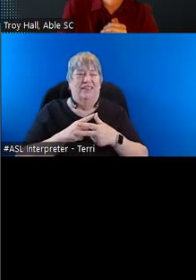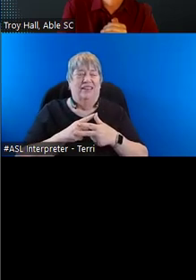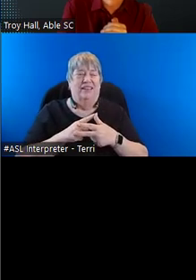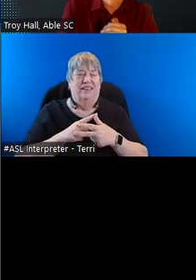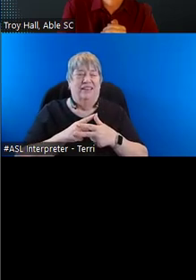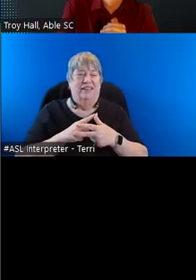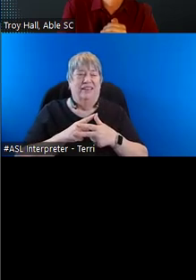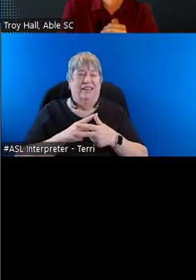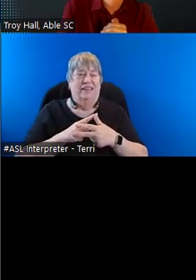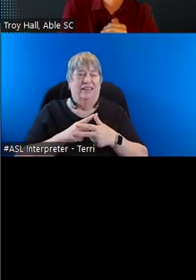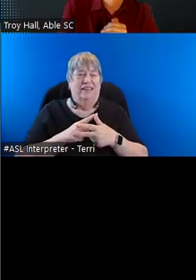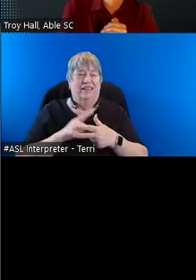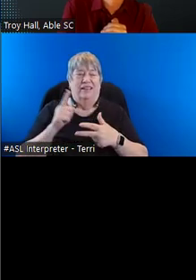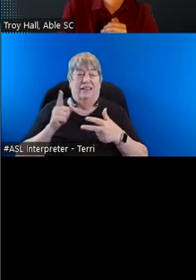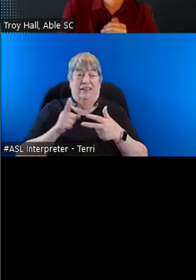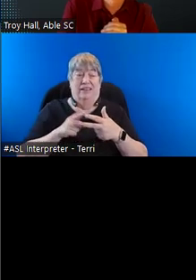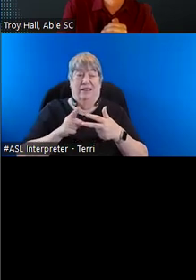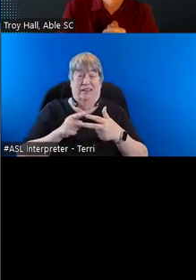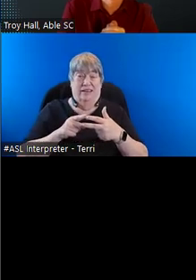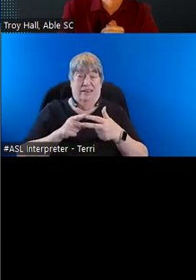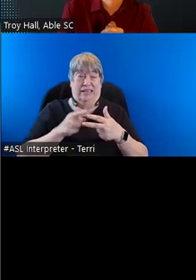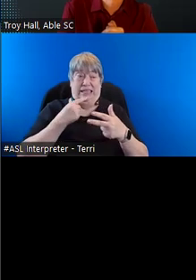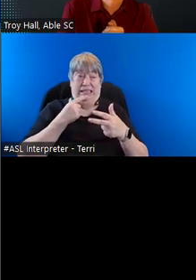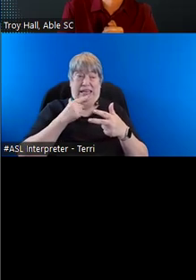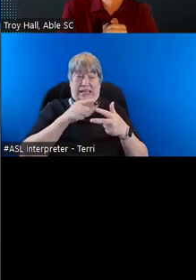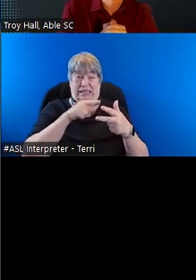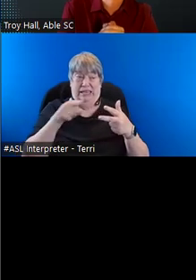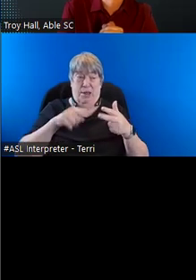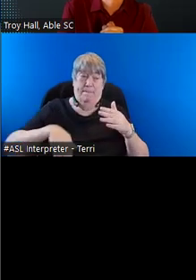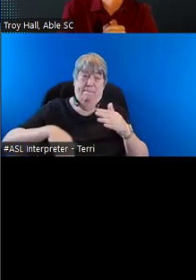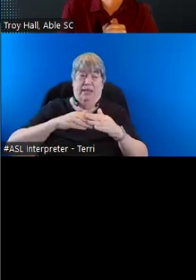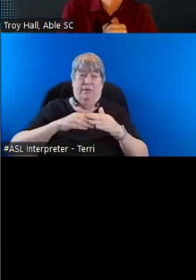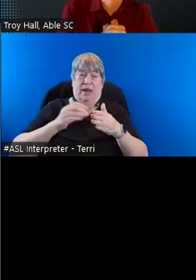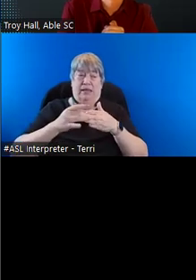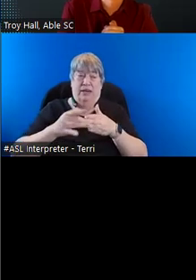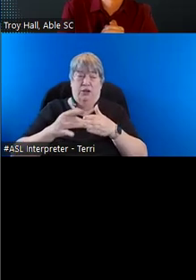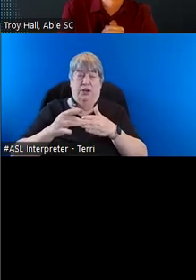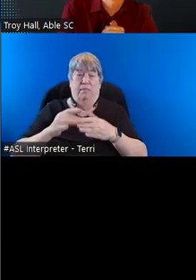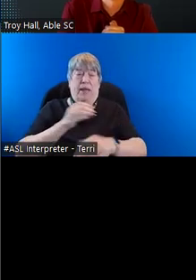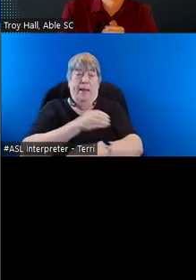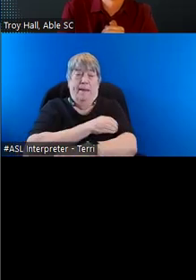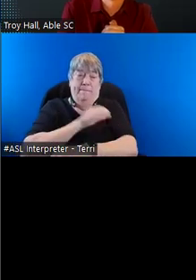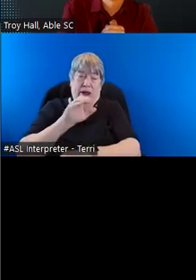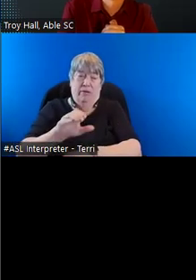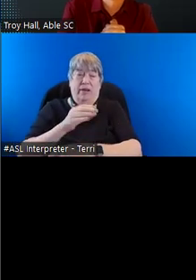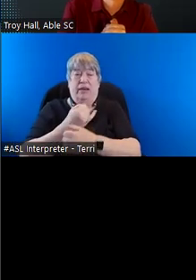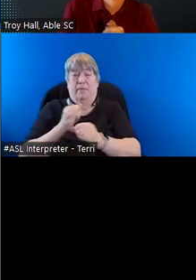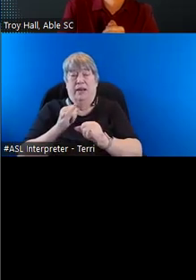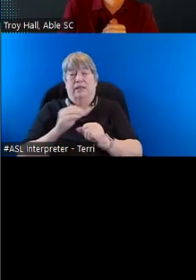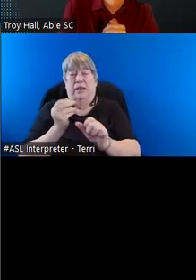They're to maximize leadership, empowerment, independence, and productivity of individuals with